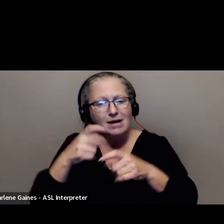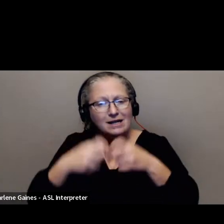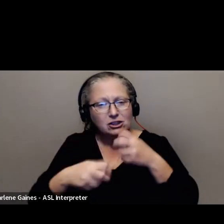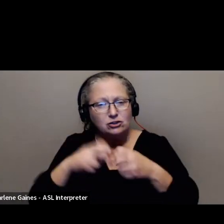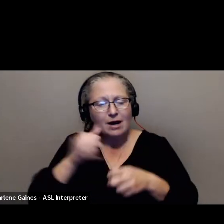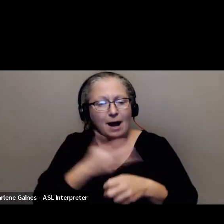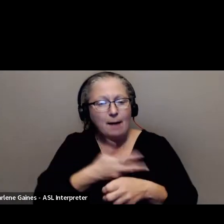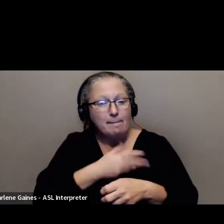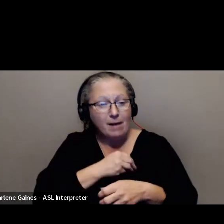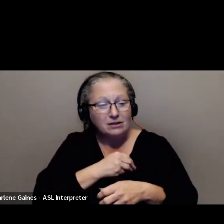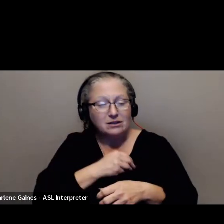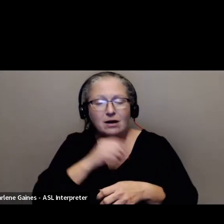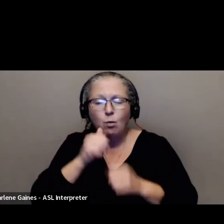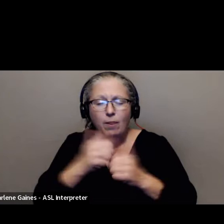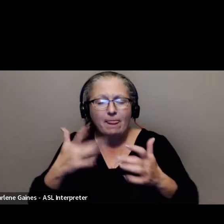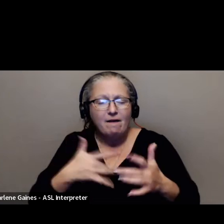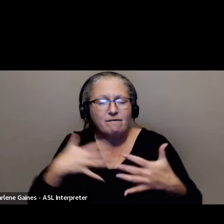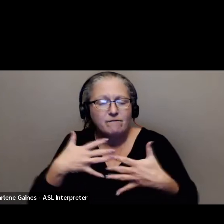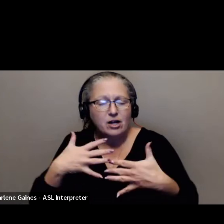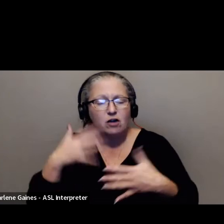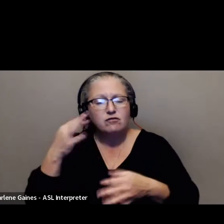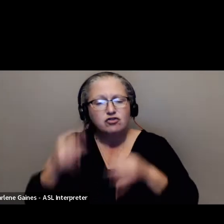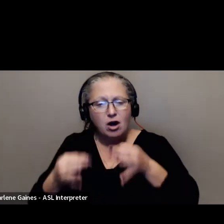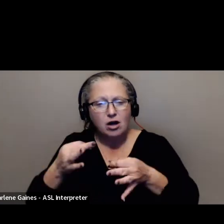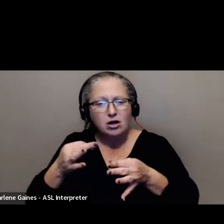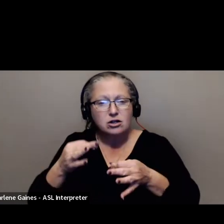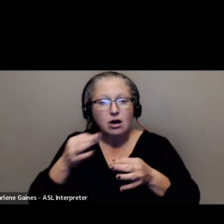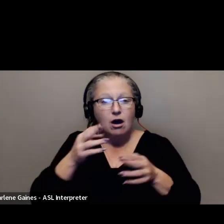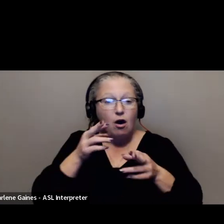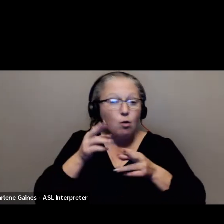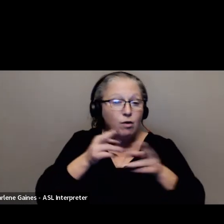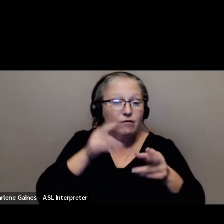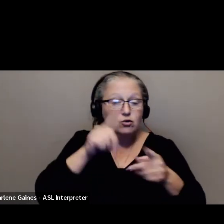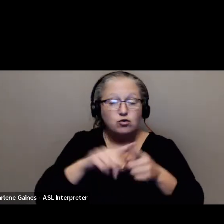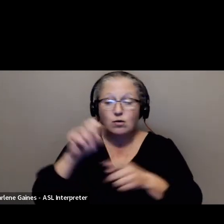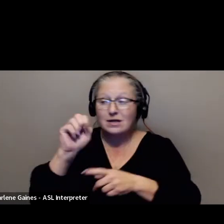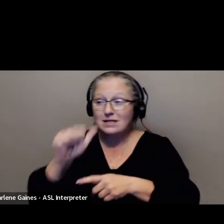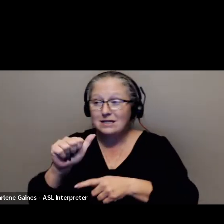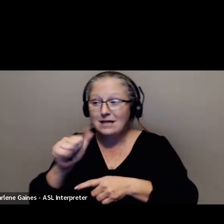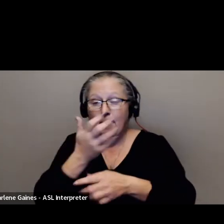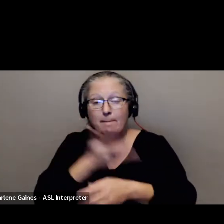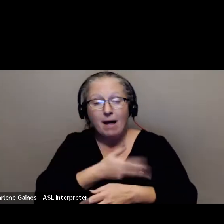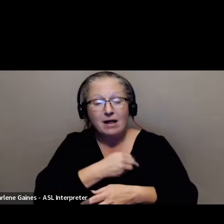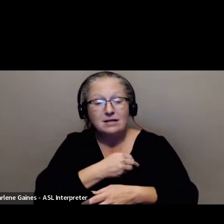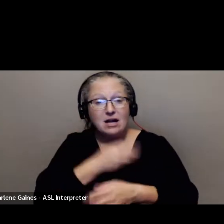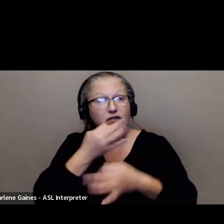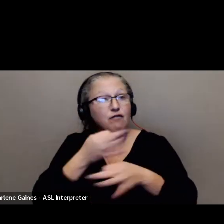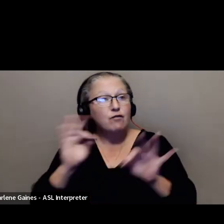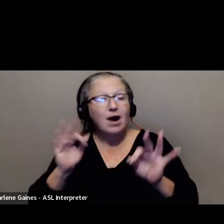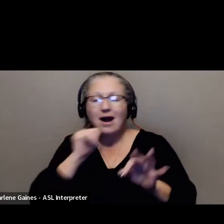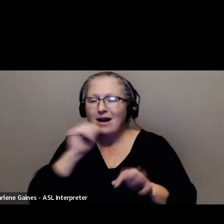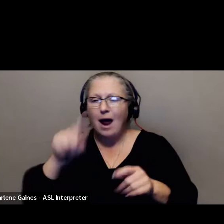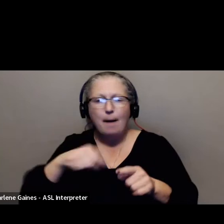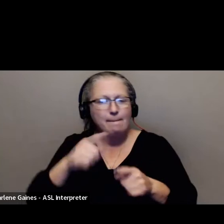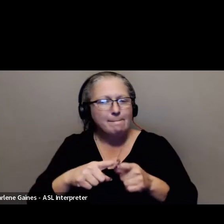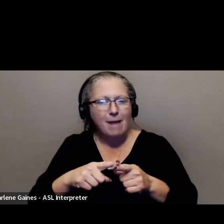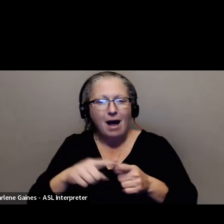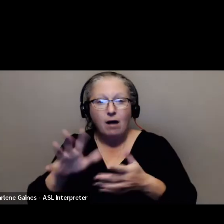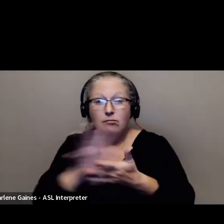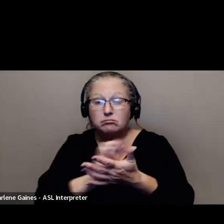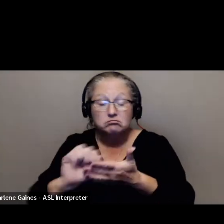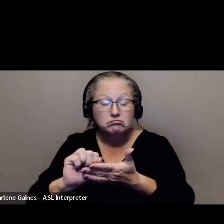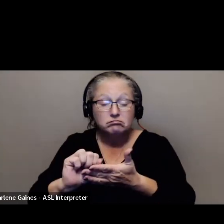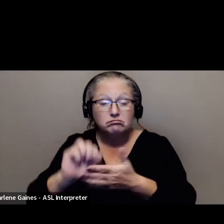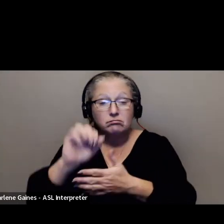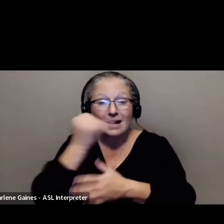without fear of being judged. The phrase "from the river to the sea, Palestinians will be free" isn't about wiping Israel off the